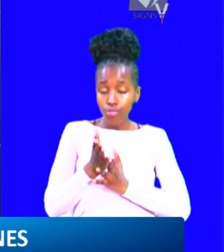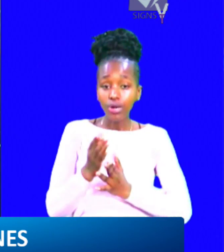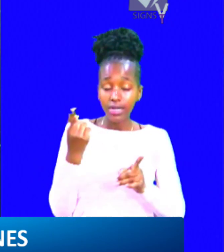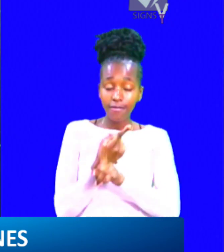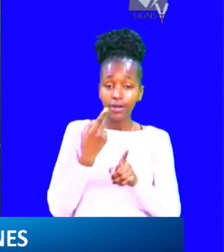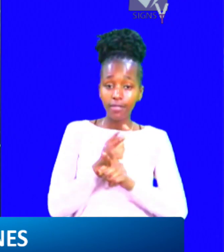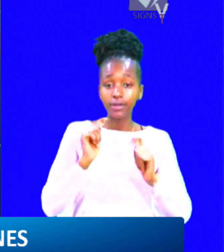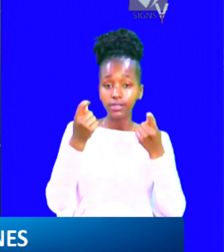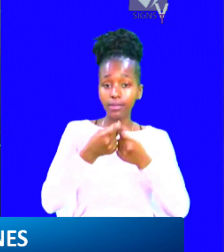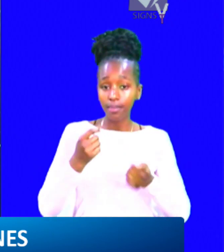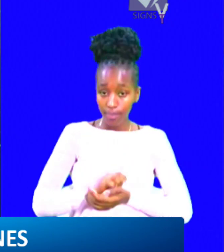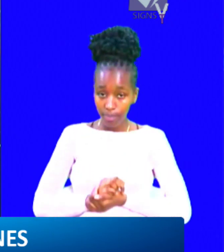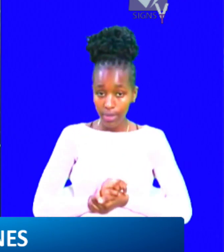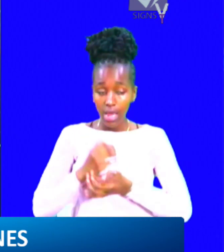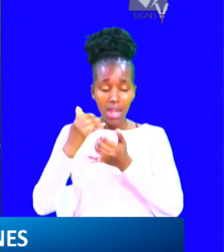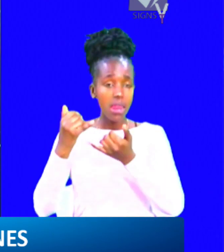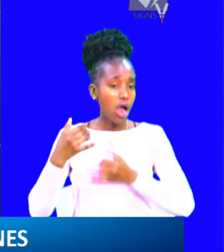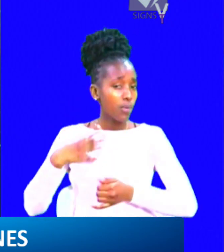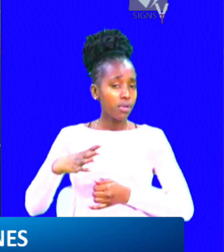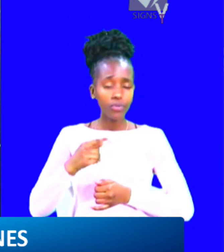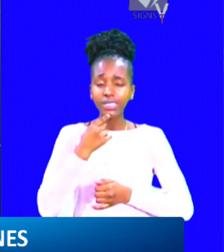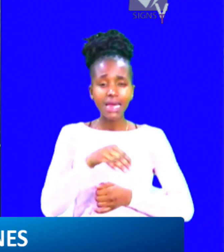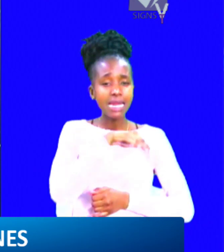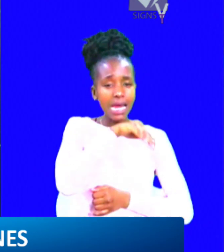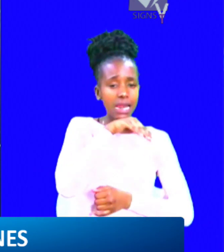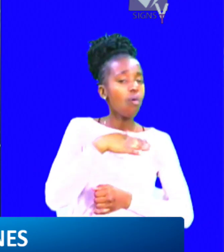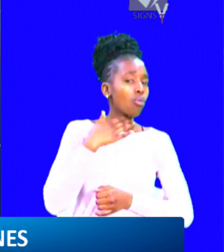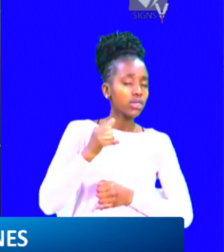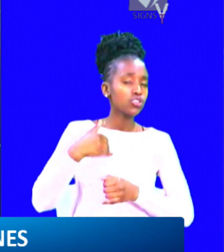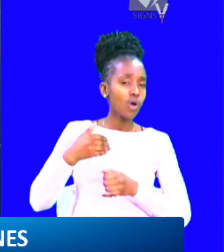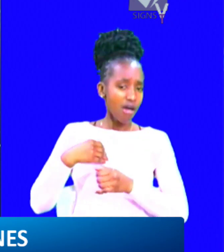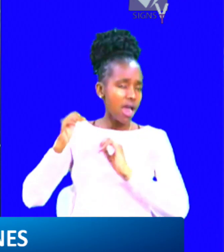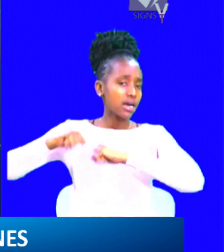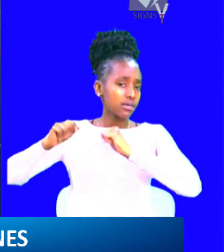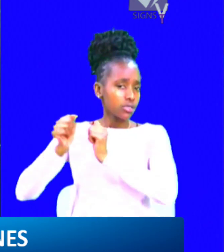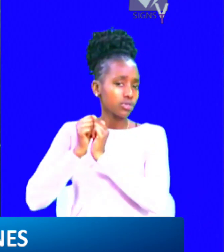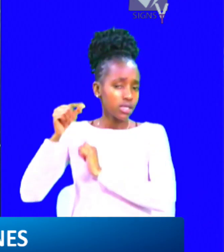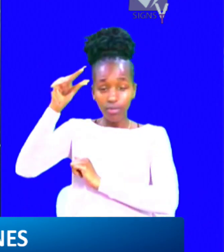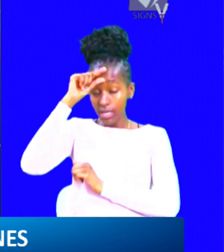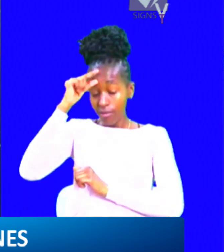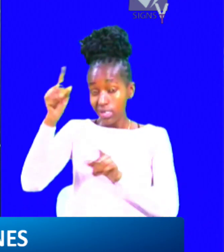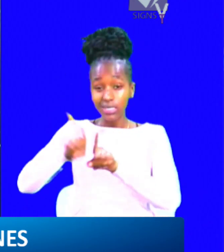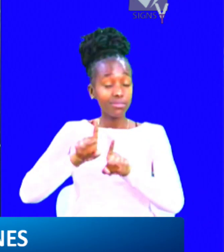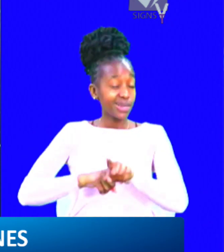is using the bipartisan talks to strike a coalition deal with the government, saying that the claims are